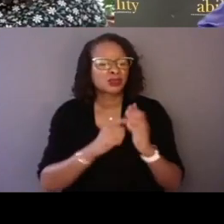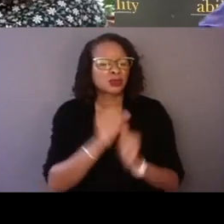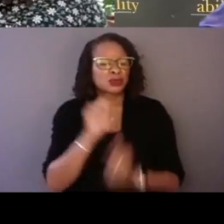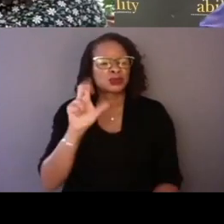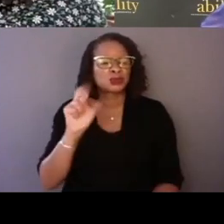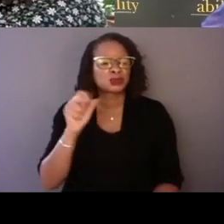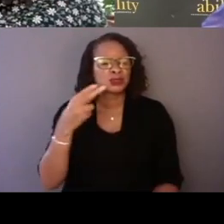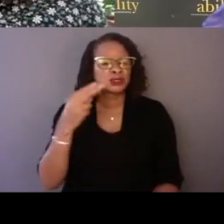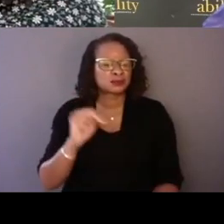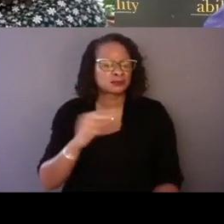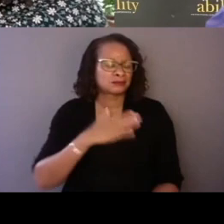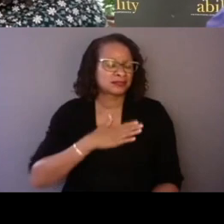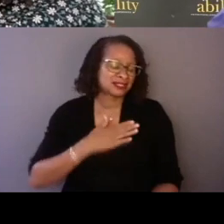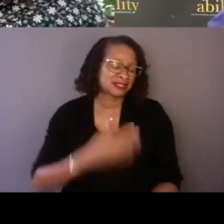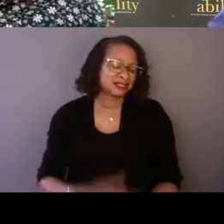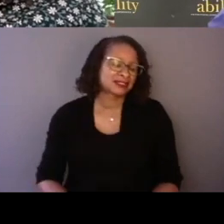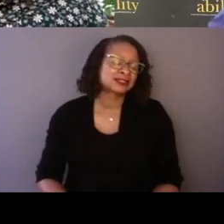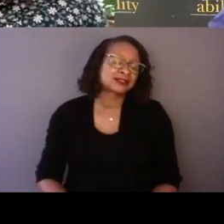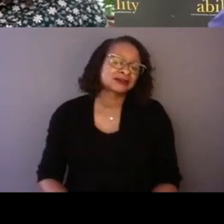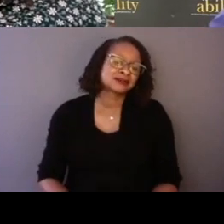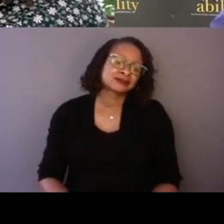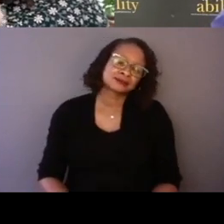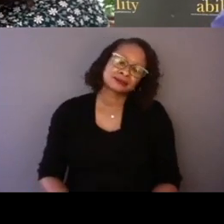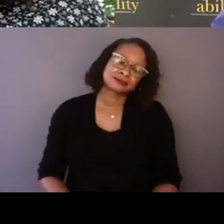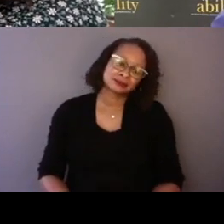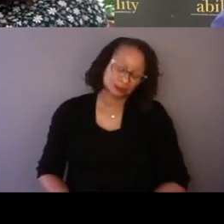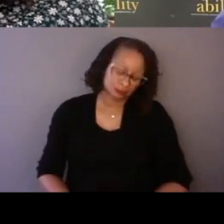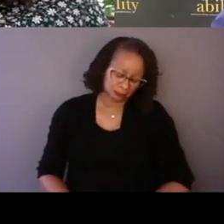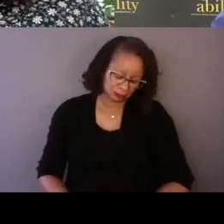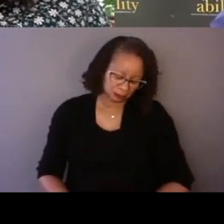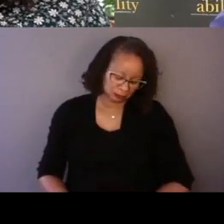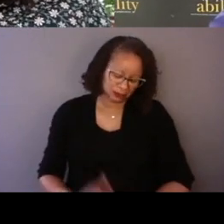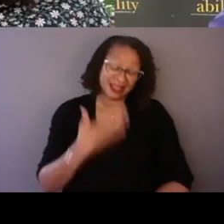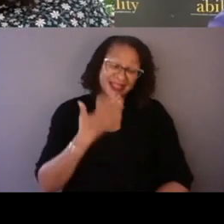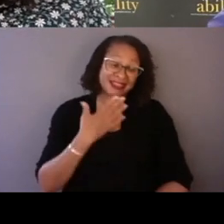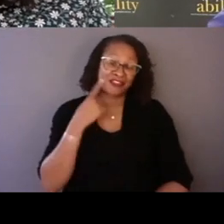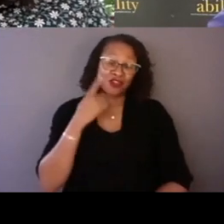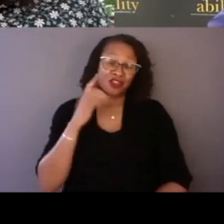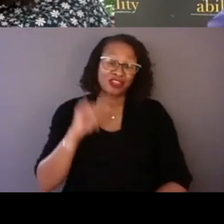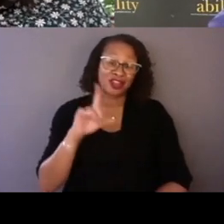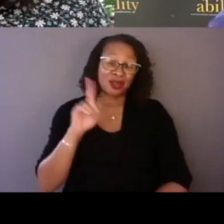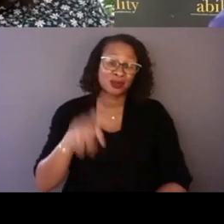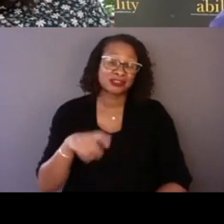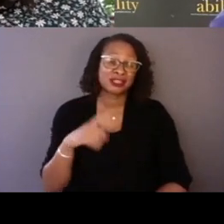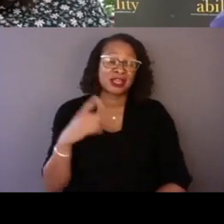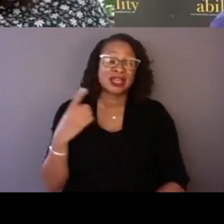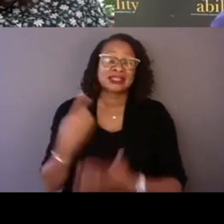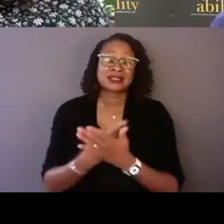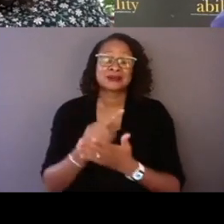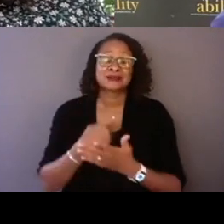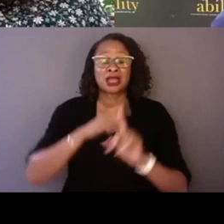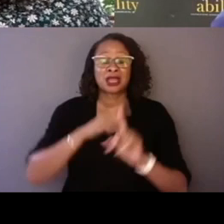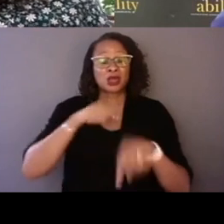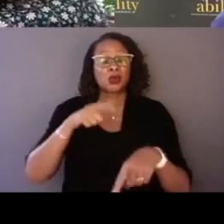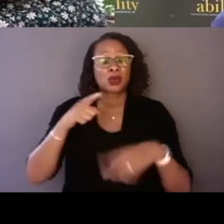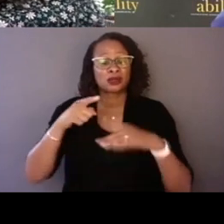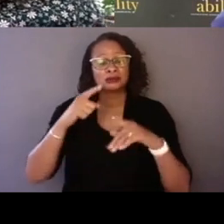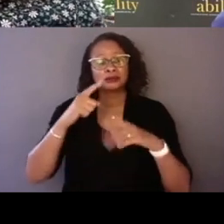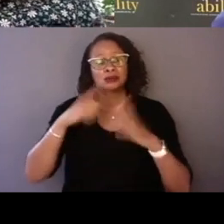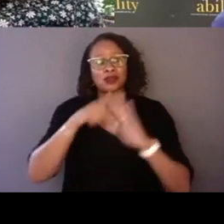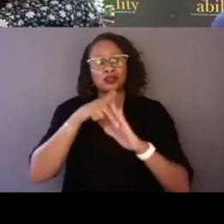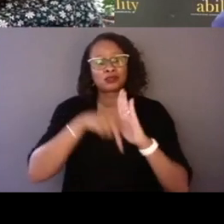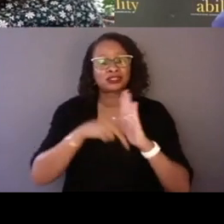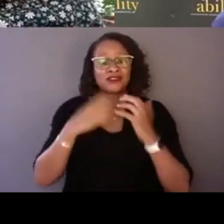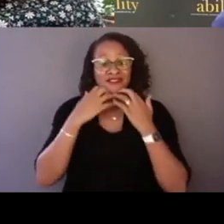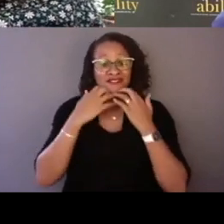but Susan first. Right. Yeah. Well, thank you for that question. I think for me, sometimes I go to what are the principles or the